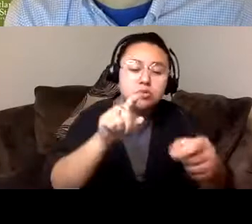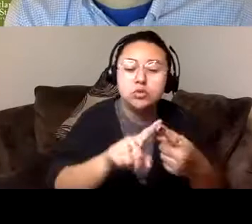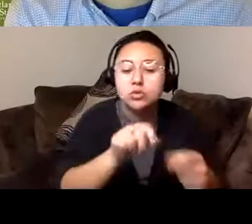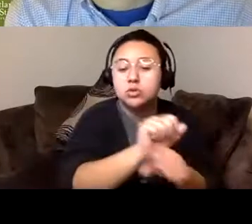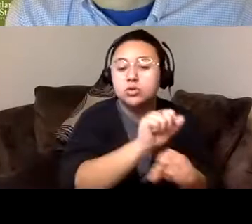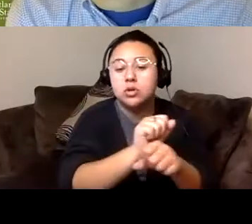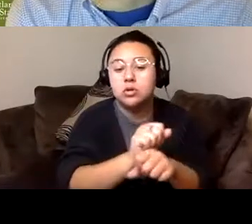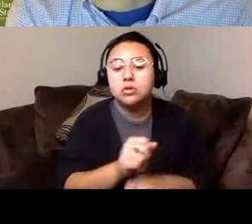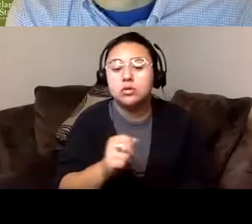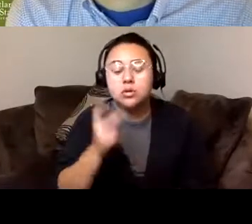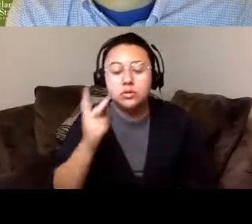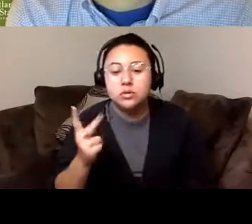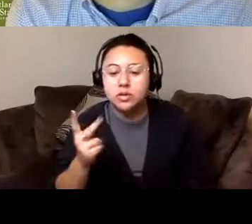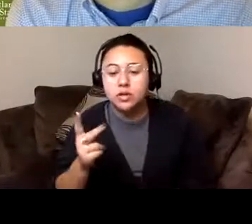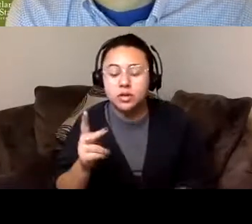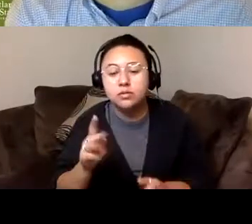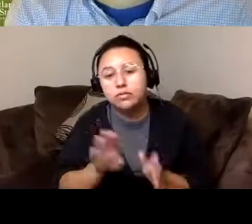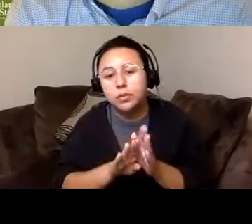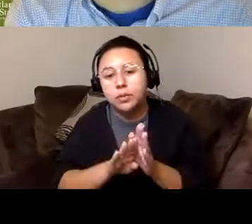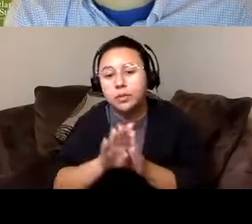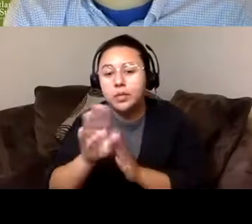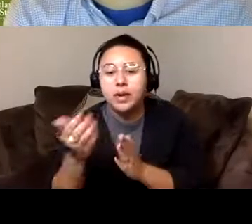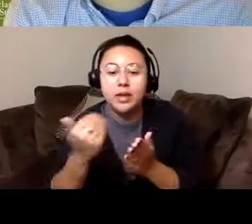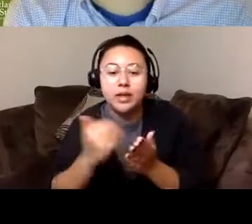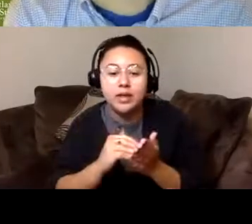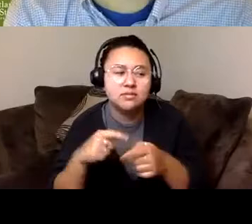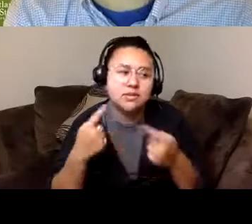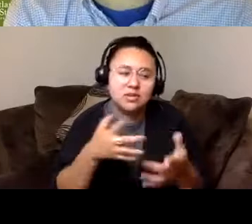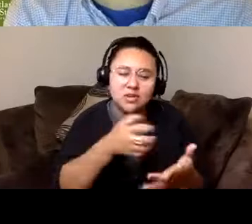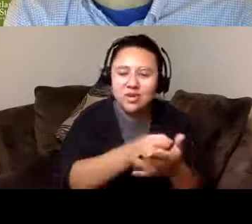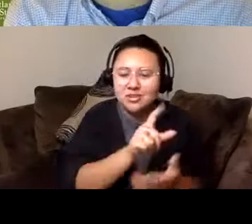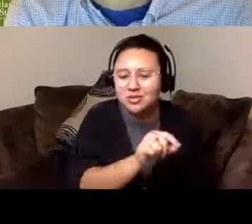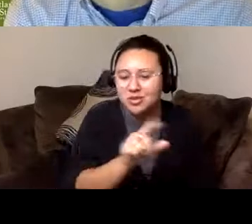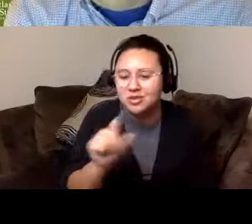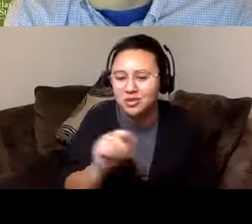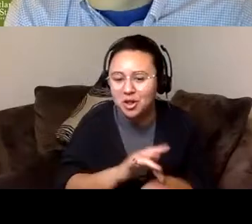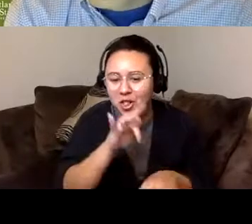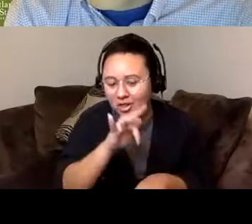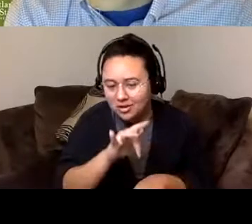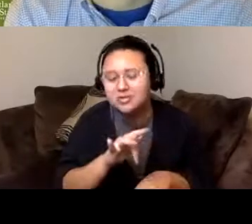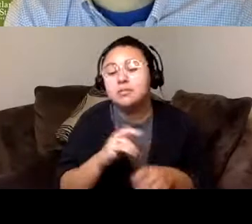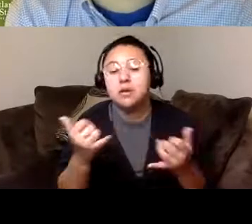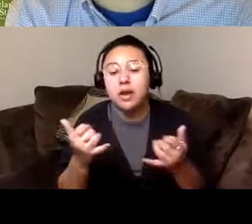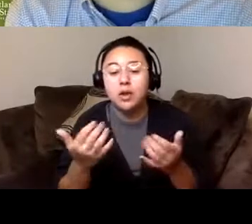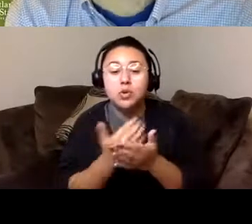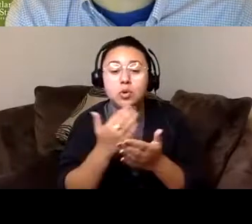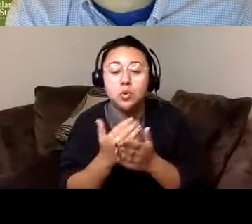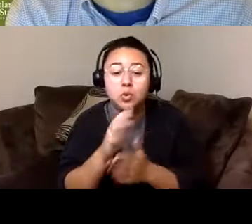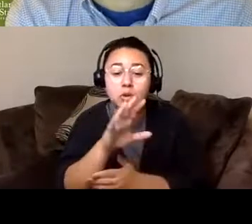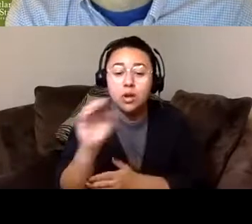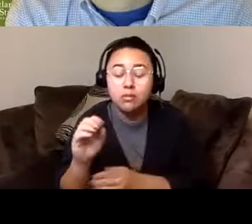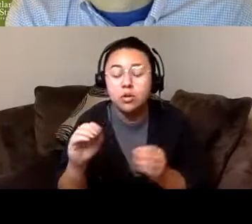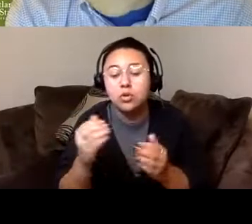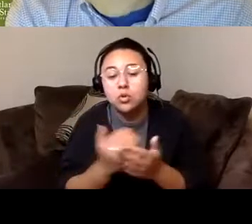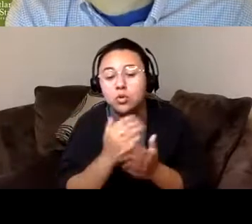the crash in the early 2020. But now we see new companies. We have technology advances happening both